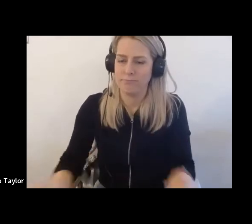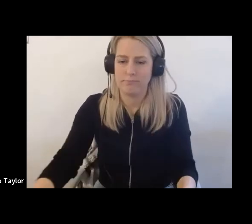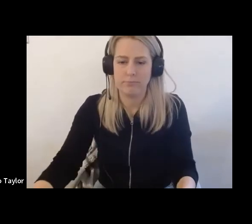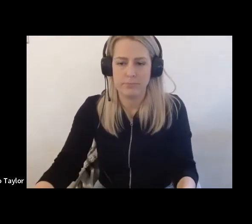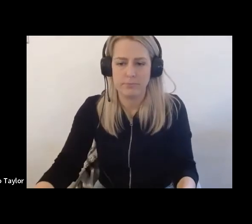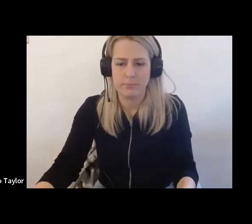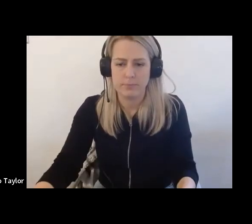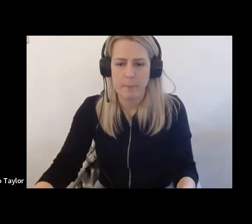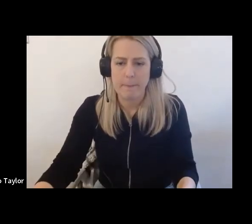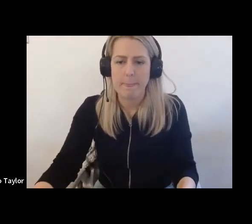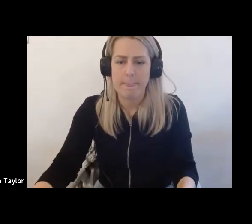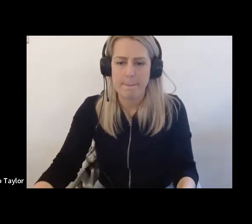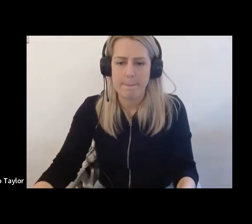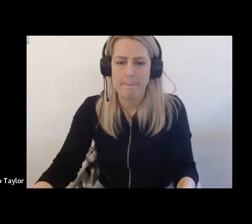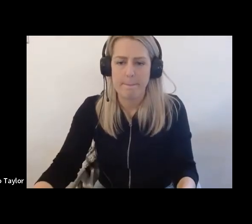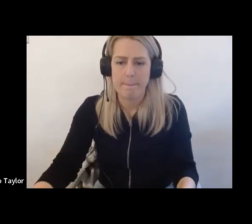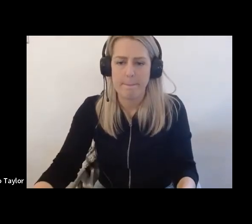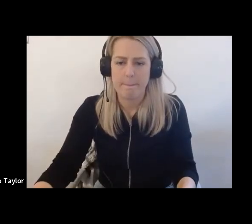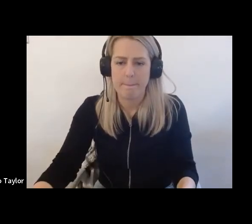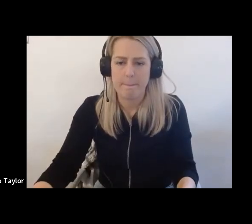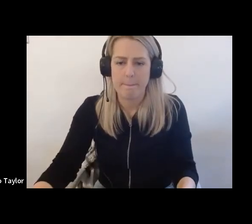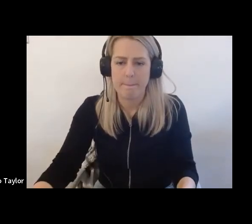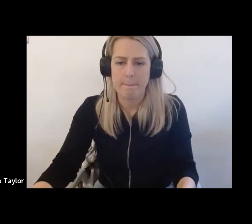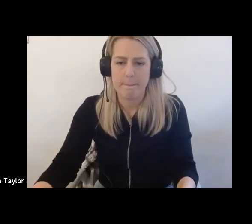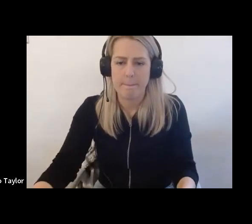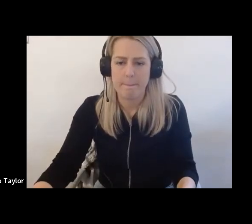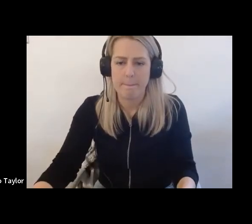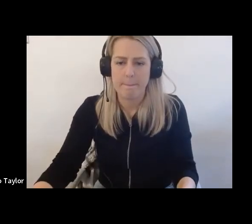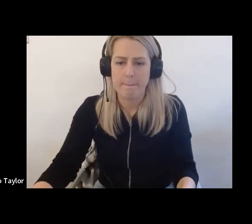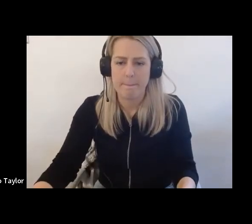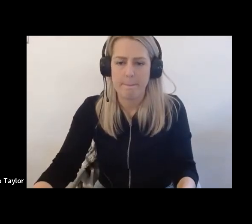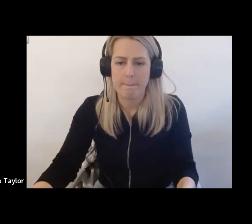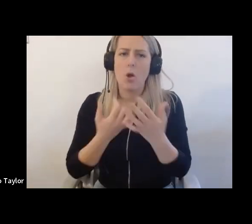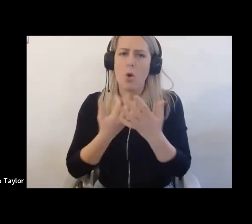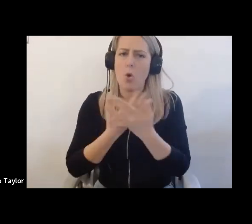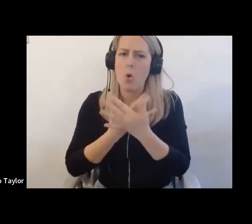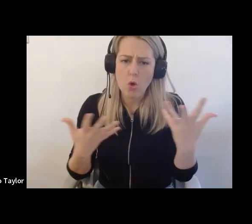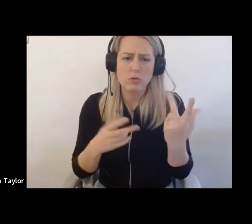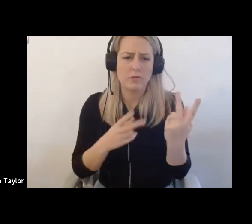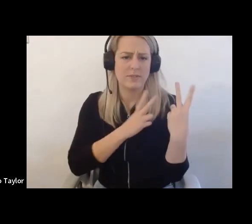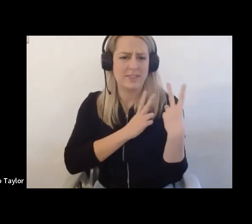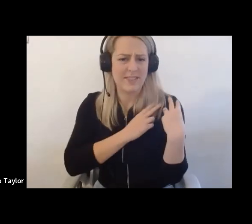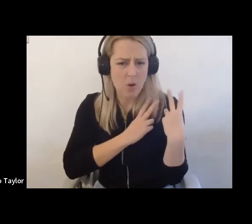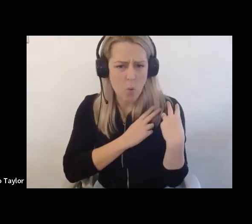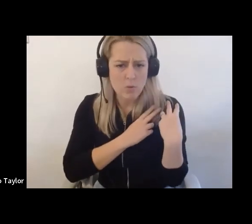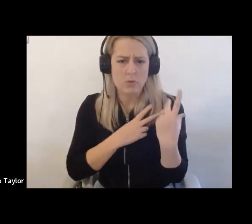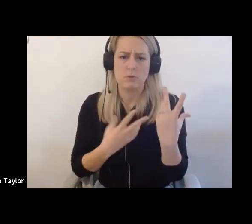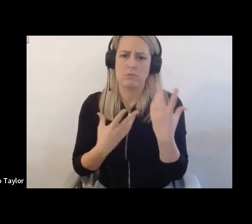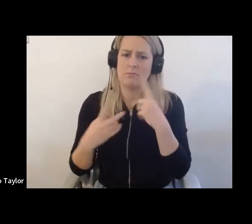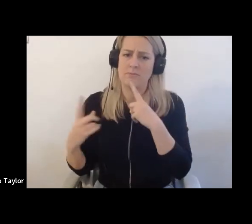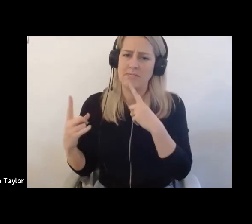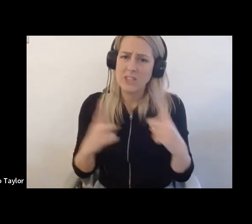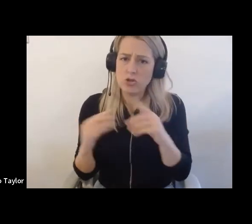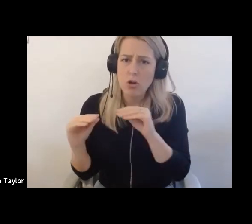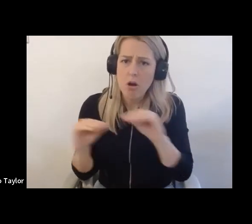Insights from multiple stakeholders, including teachers, parents, and caregivers, very importantly,